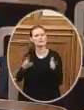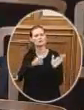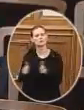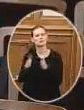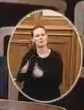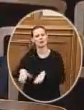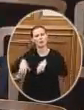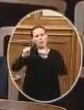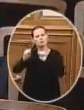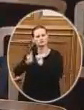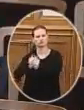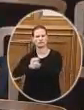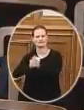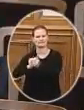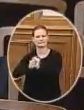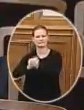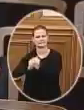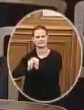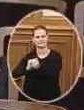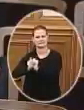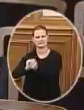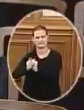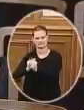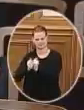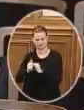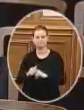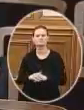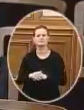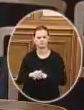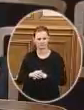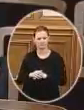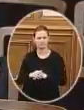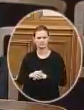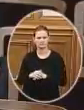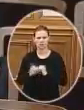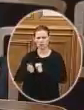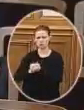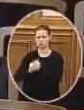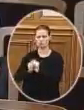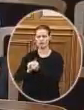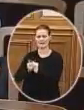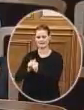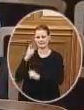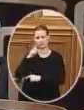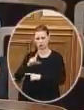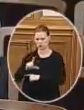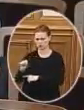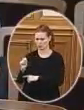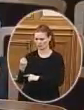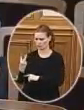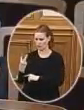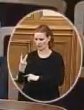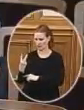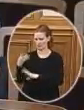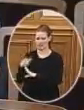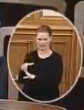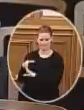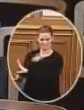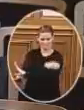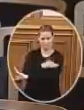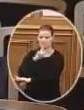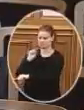the races of the America's Cup and the races that happened in 2012 preceding the America's Cup races